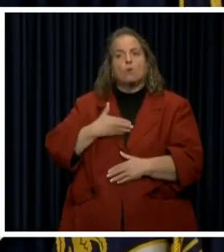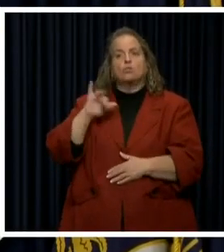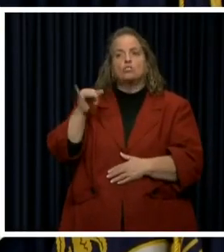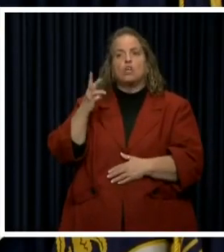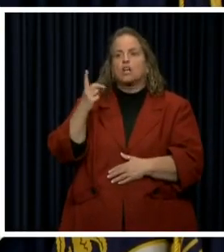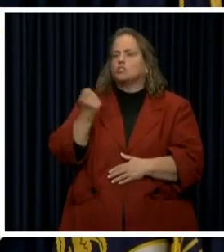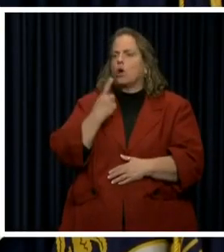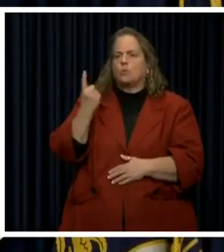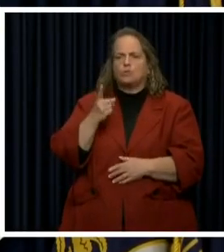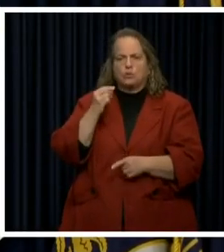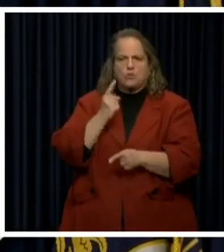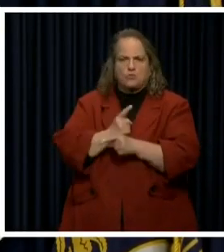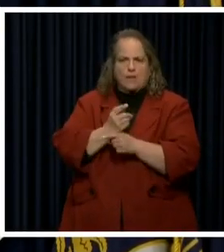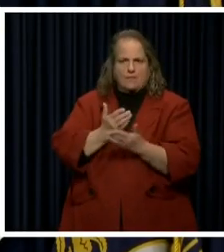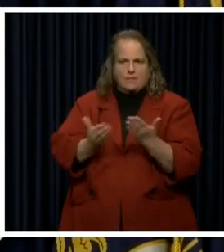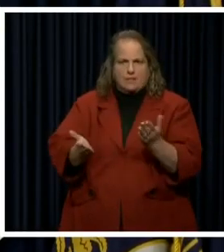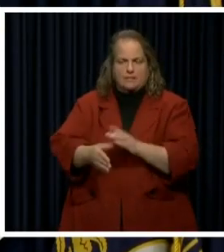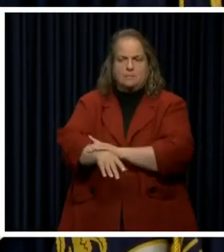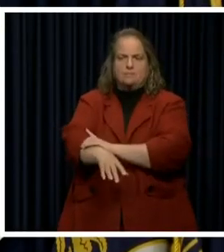do the right thing.